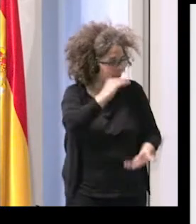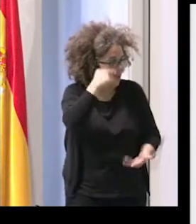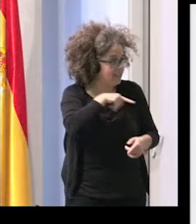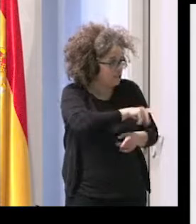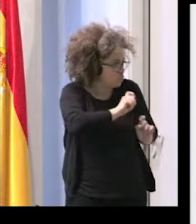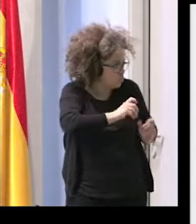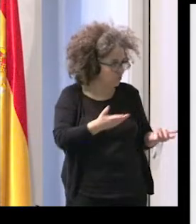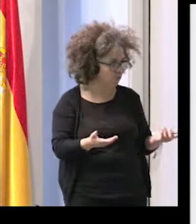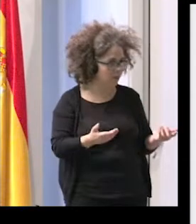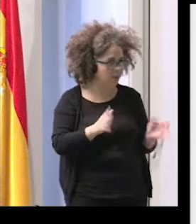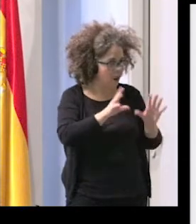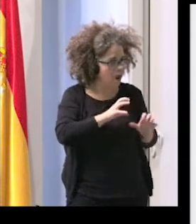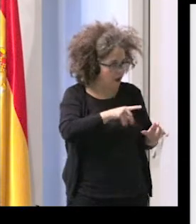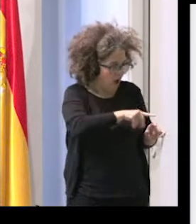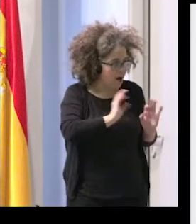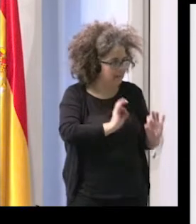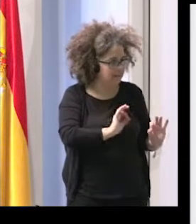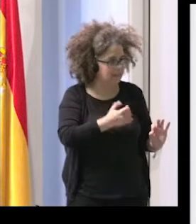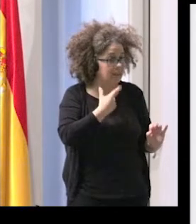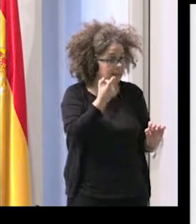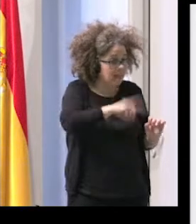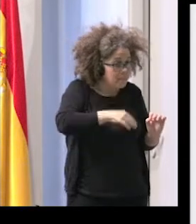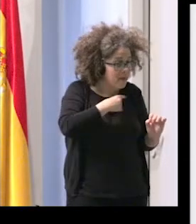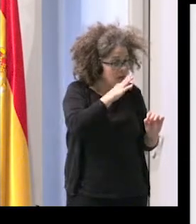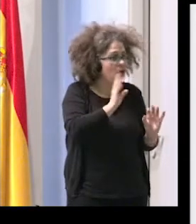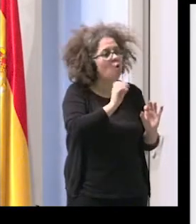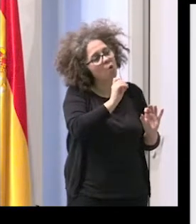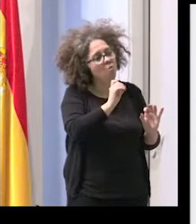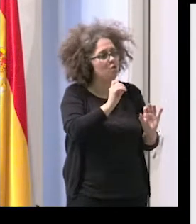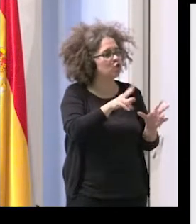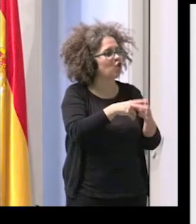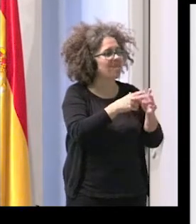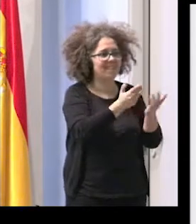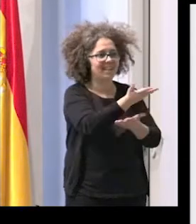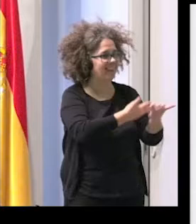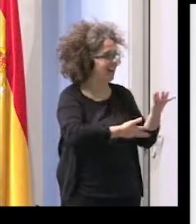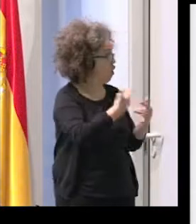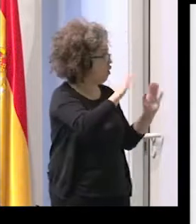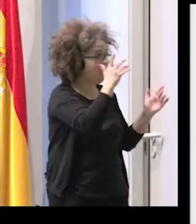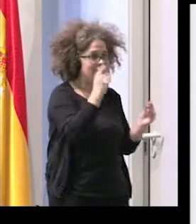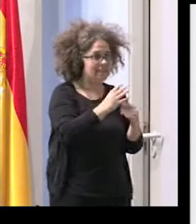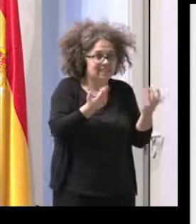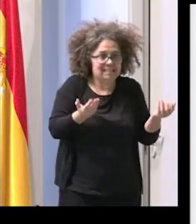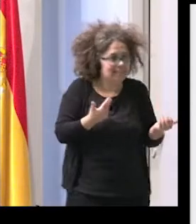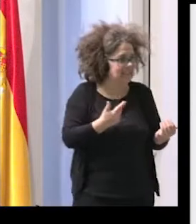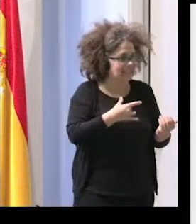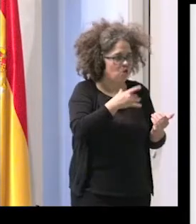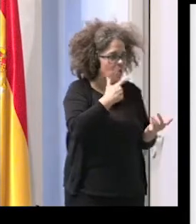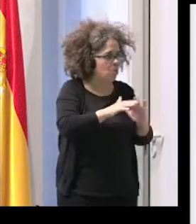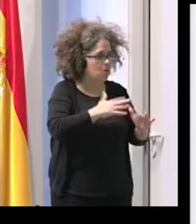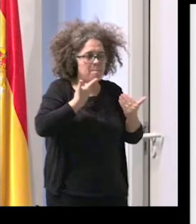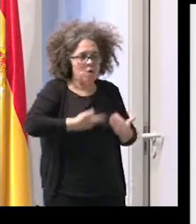it's where their socialization occurs. Very important. Very dynamic, as I showed you in the